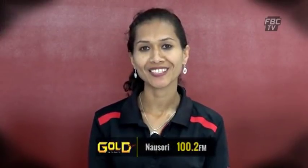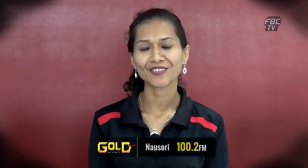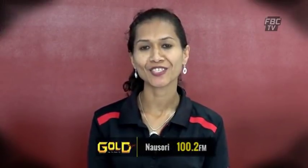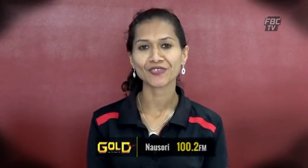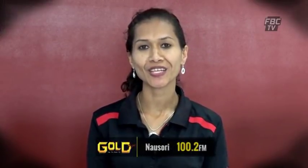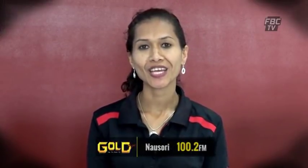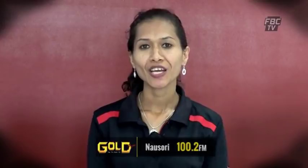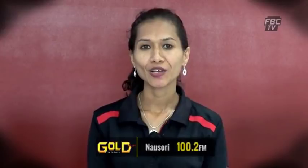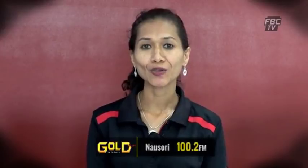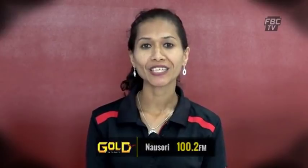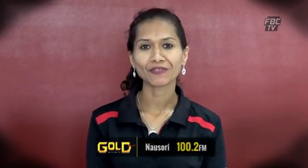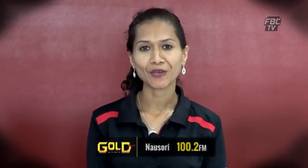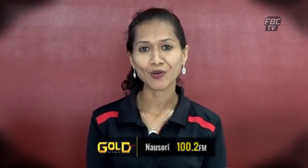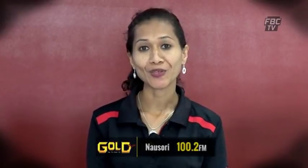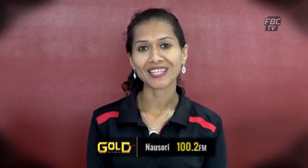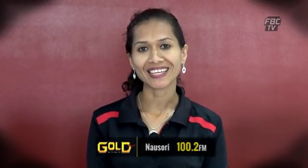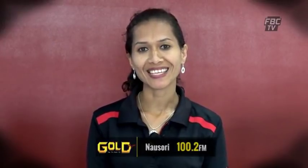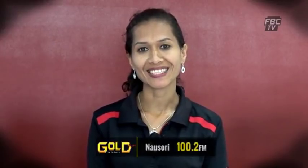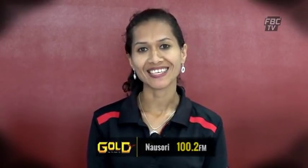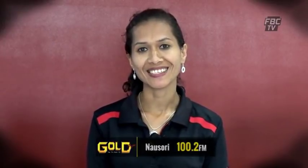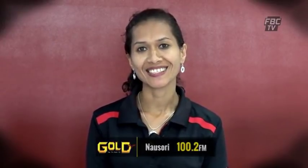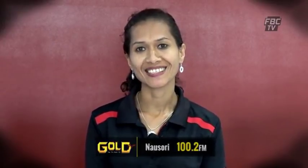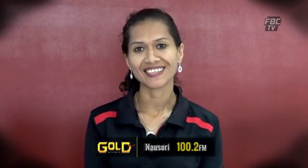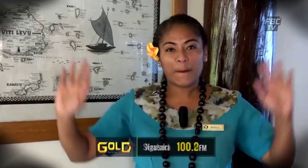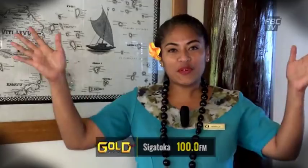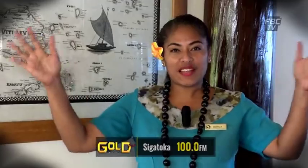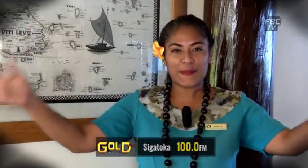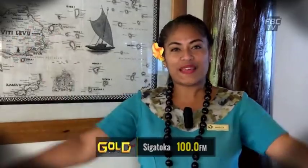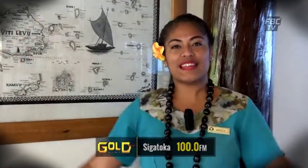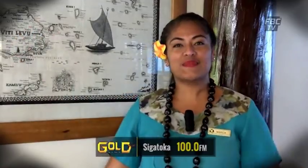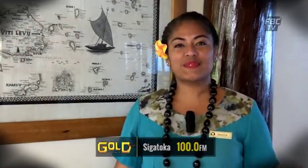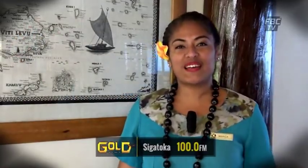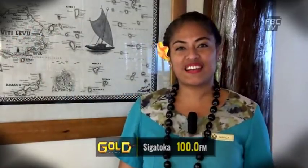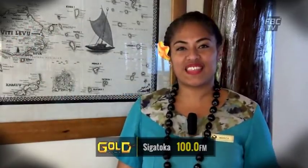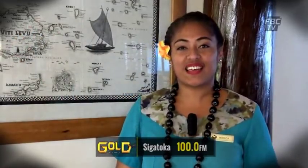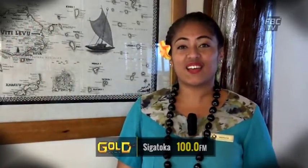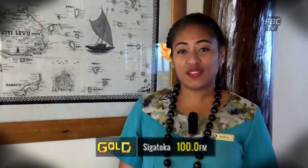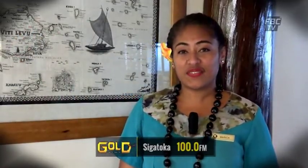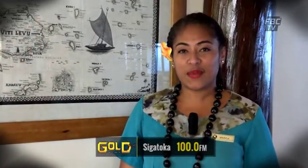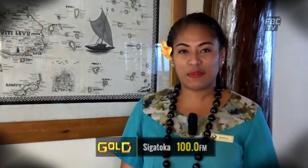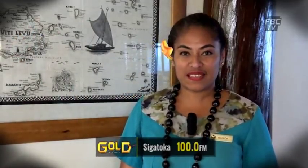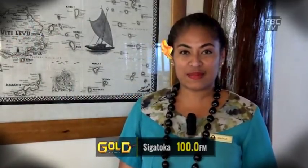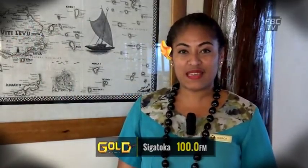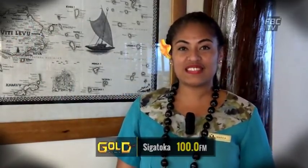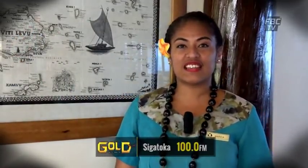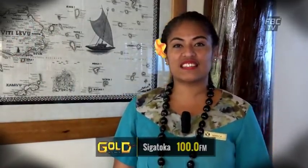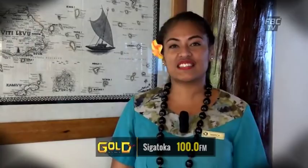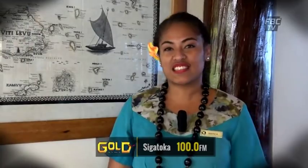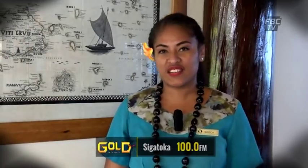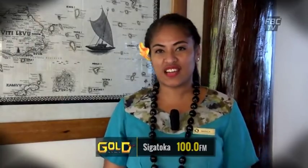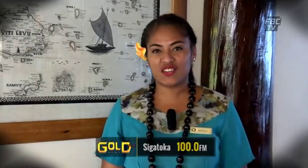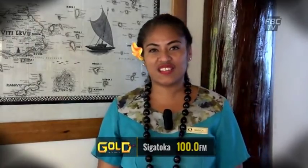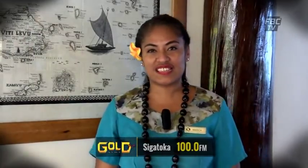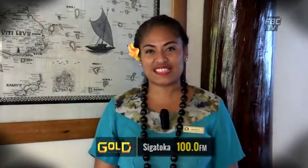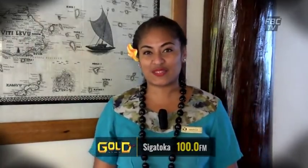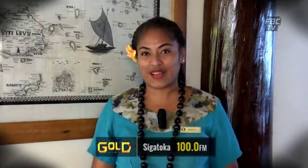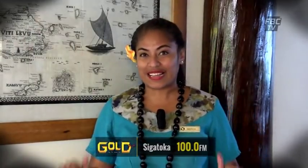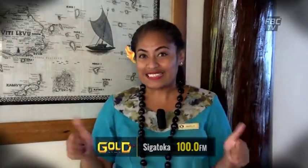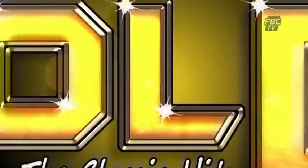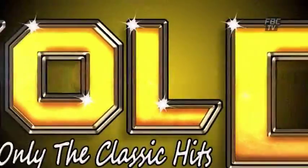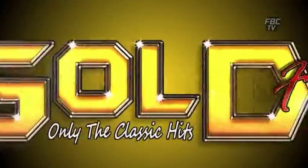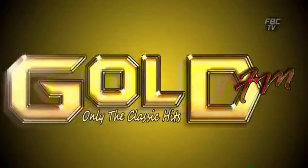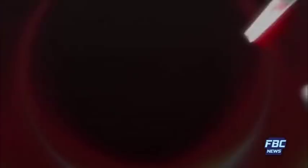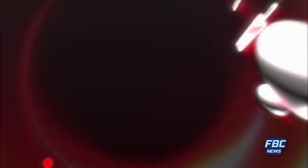FM here in Nosuri. Gold FM, only the classic hits. Bula, my name is Mariva. Gold FM plays the best classics here in Outrigger,